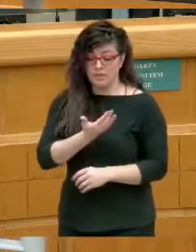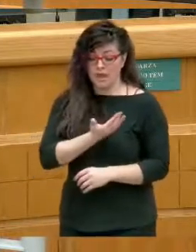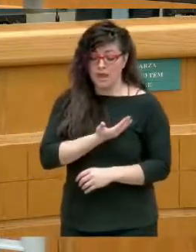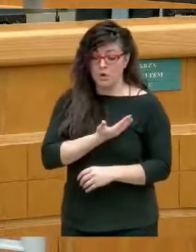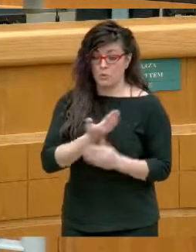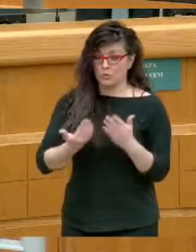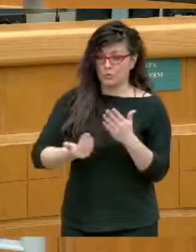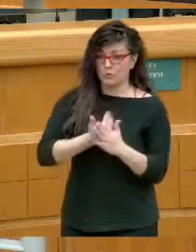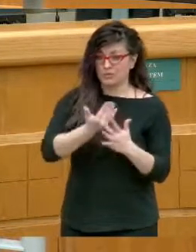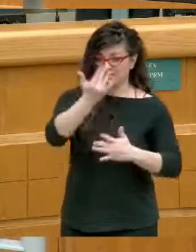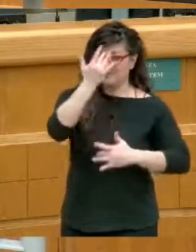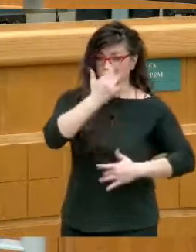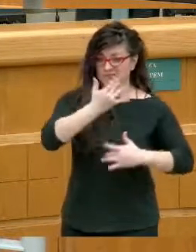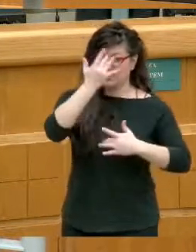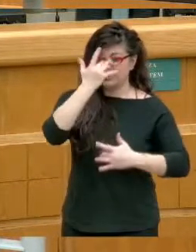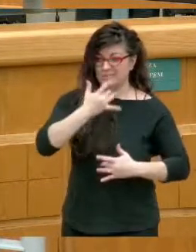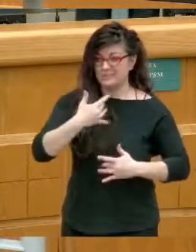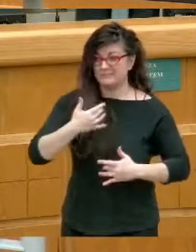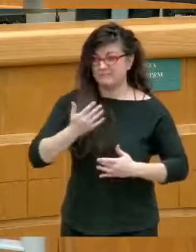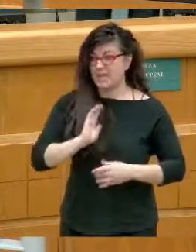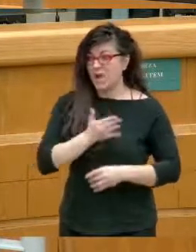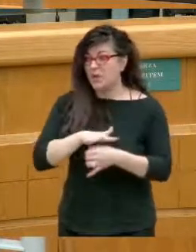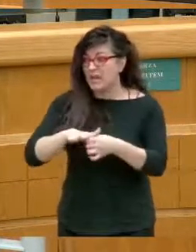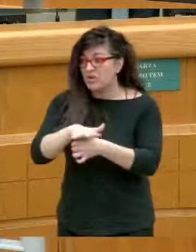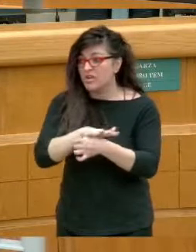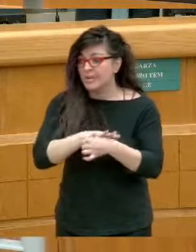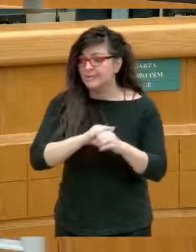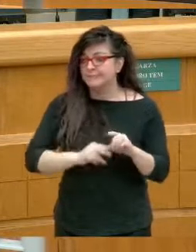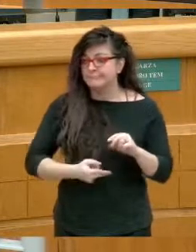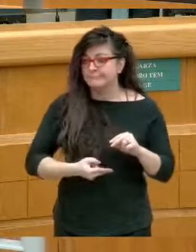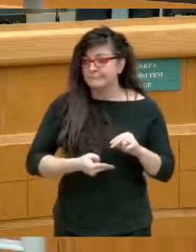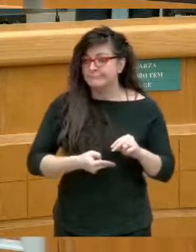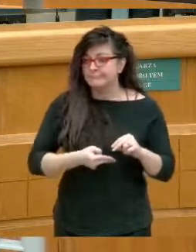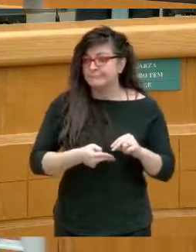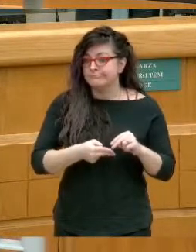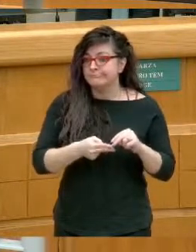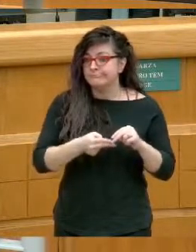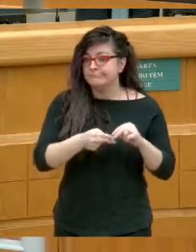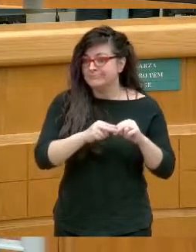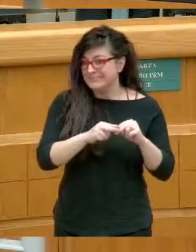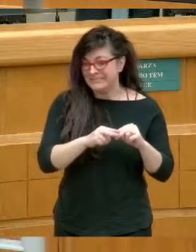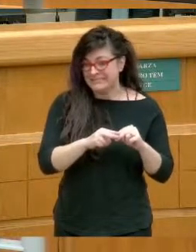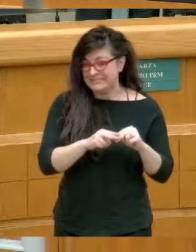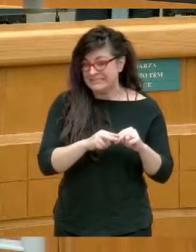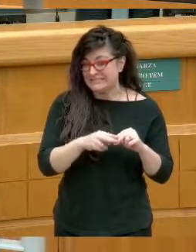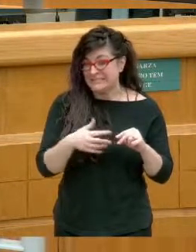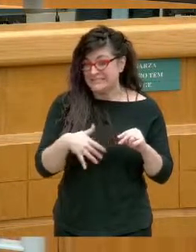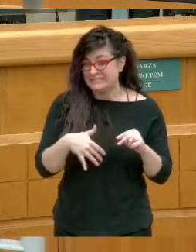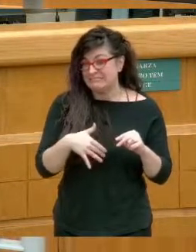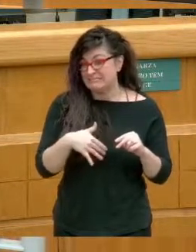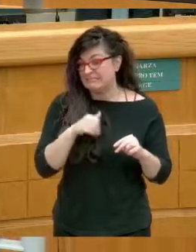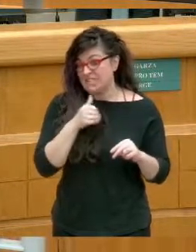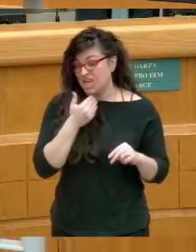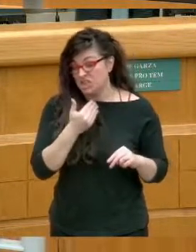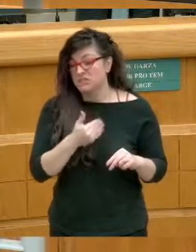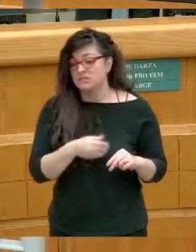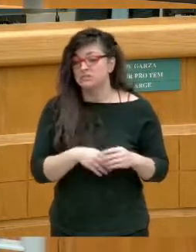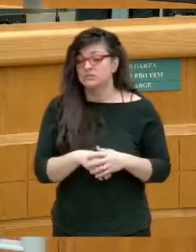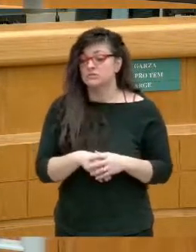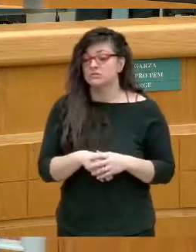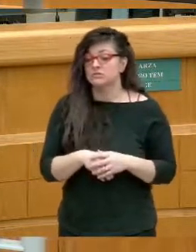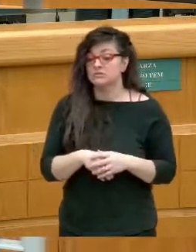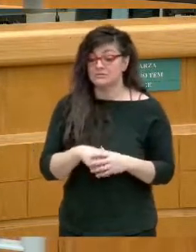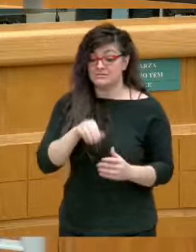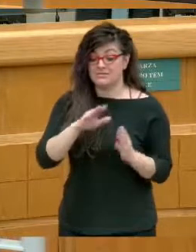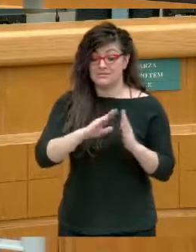the Coastal Bend are rising, right? And that's not a good thing. The outbreaks in our city, at least, in the city of